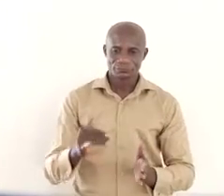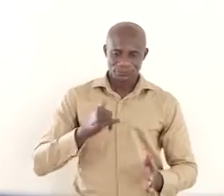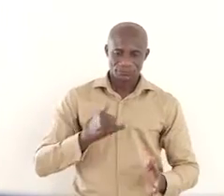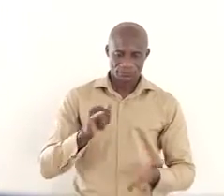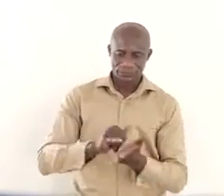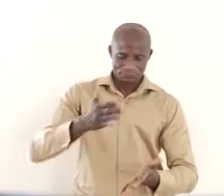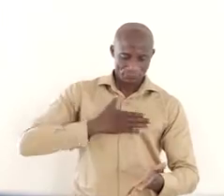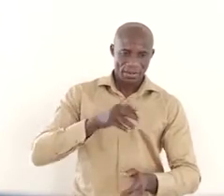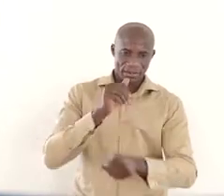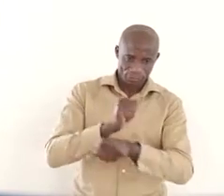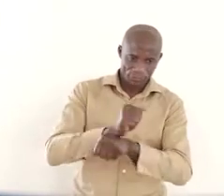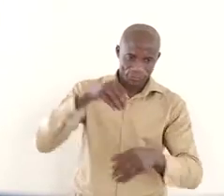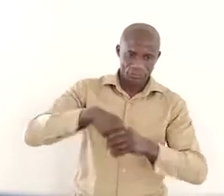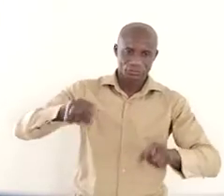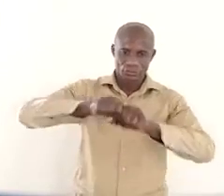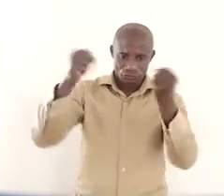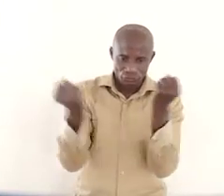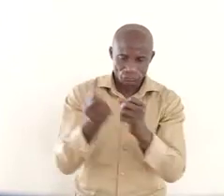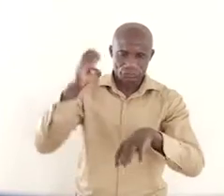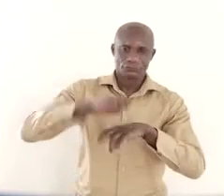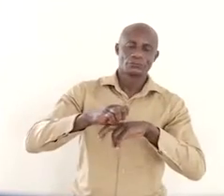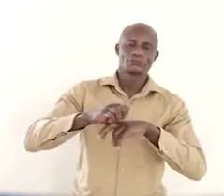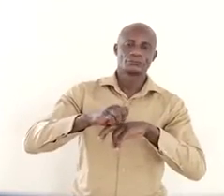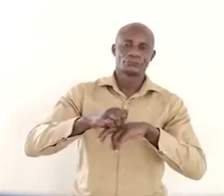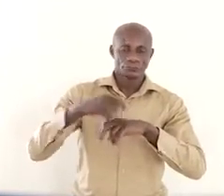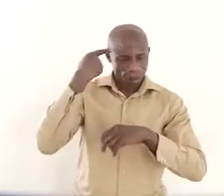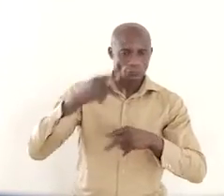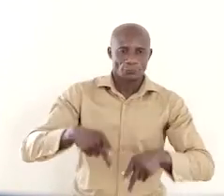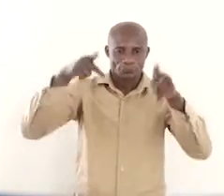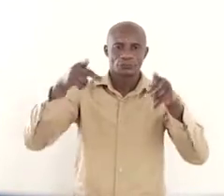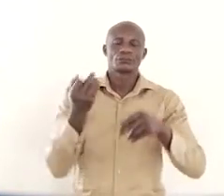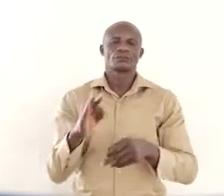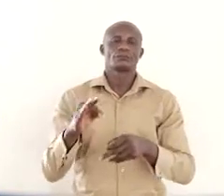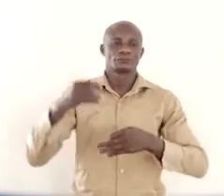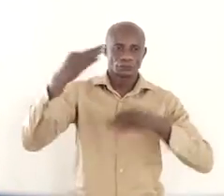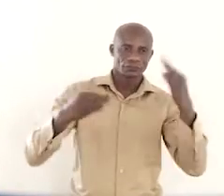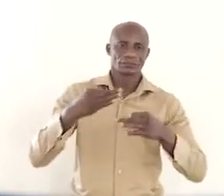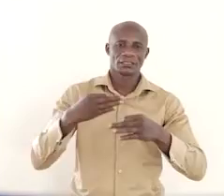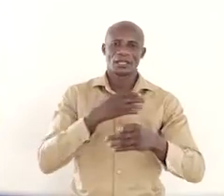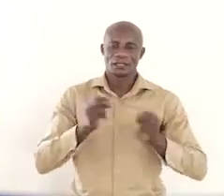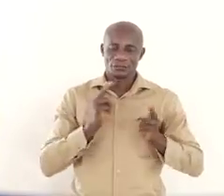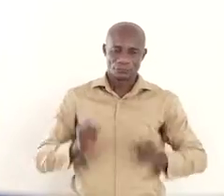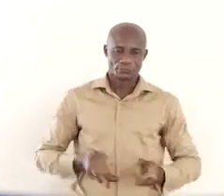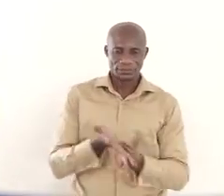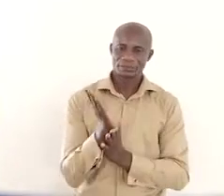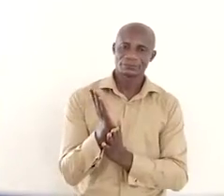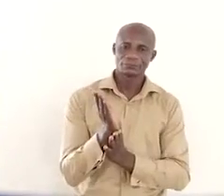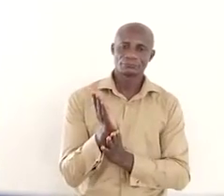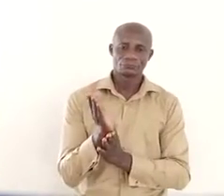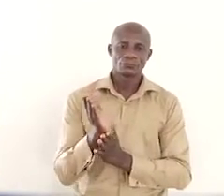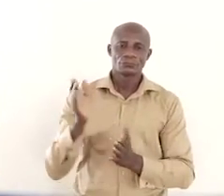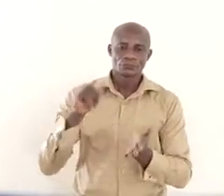that my work in social engagement, my work for the promotion of justice in this country, for the promotion of human rights in this